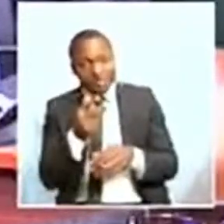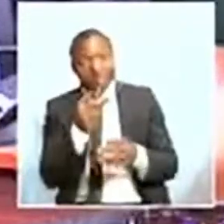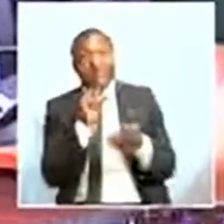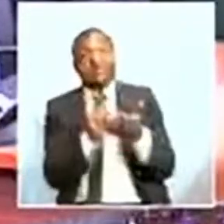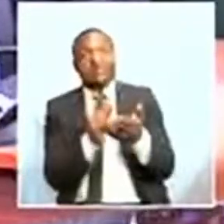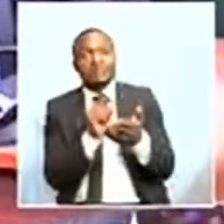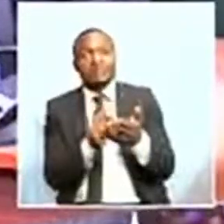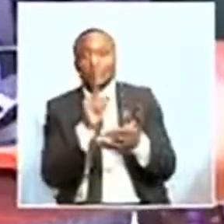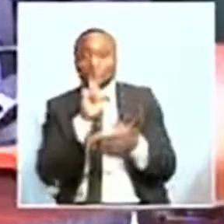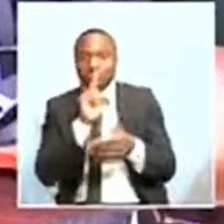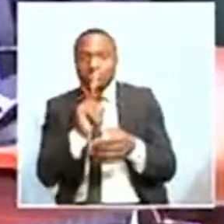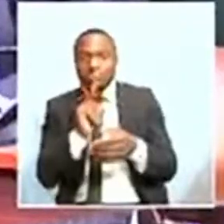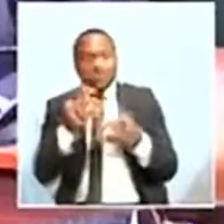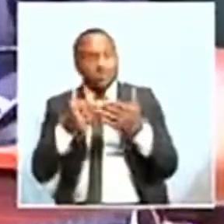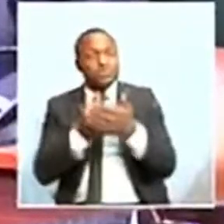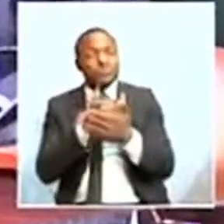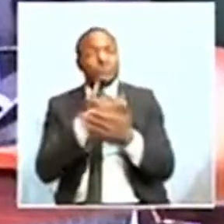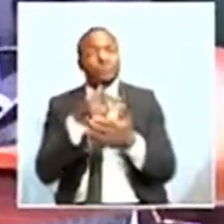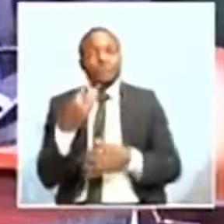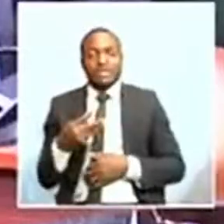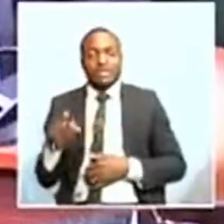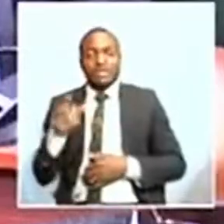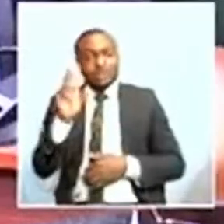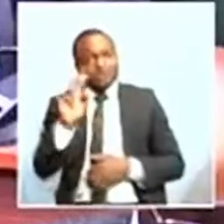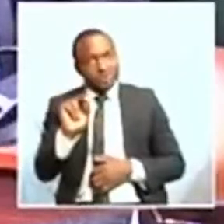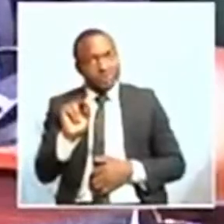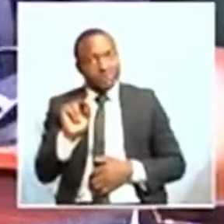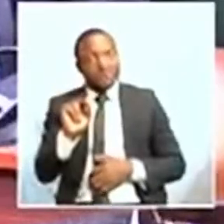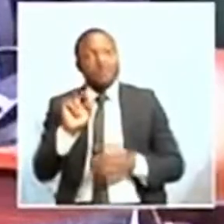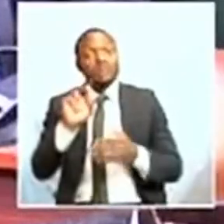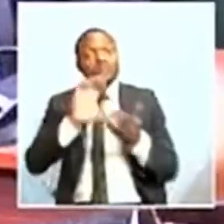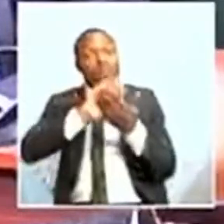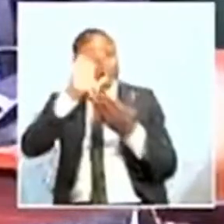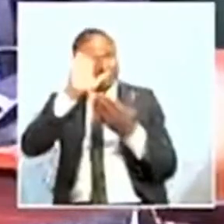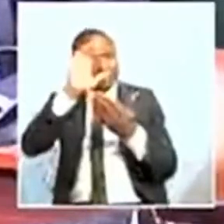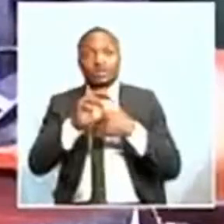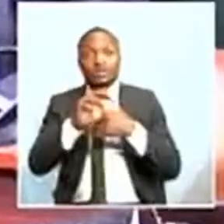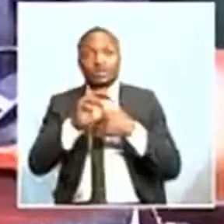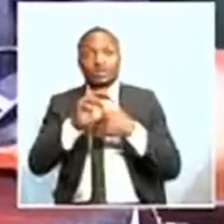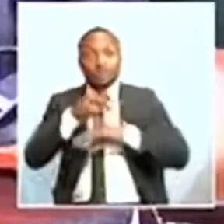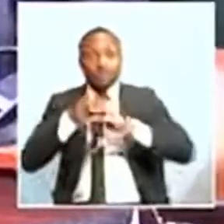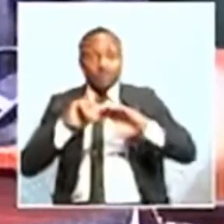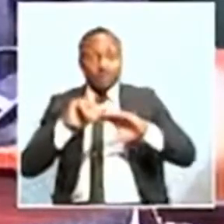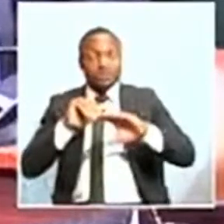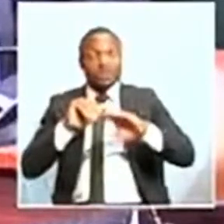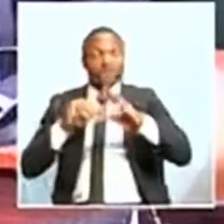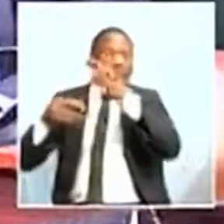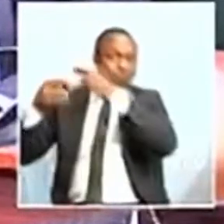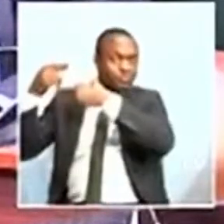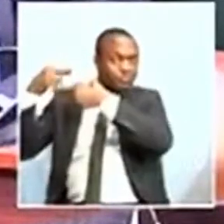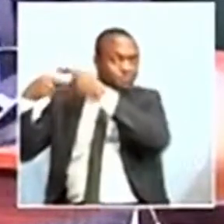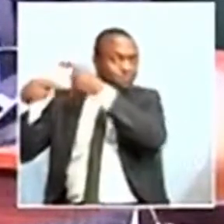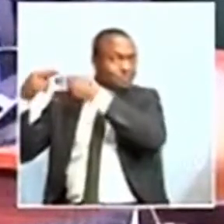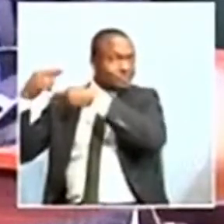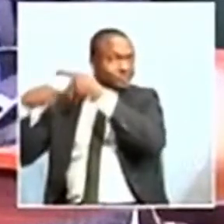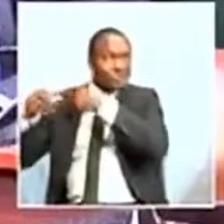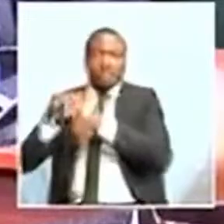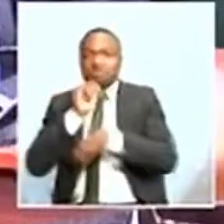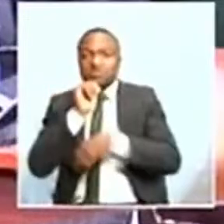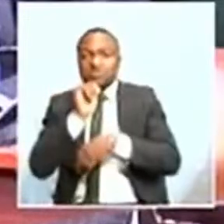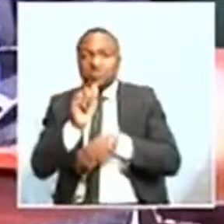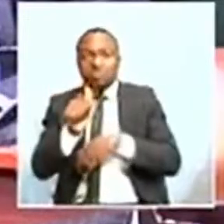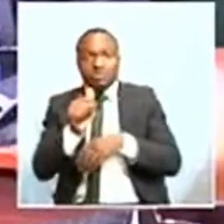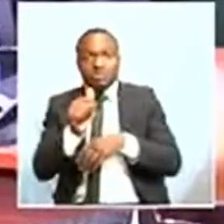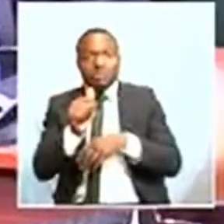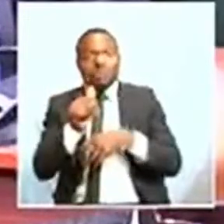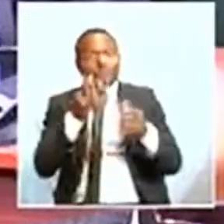is truly new material. No. Curriculum, this is why we call it, you review. You are not overhauling